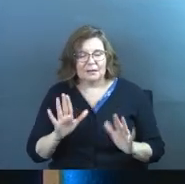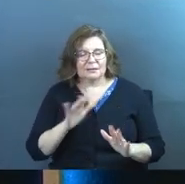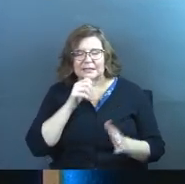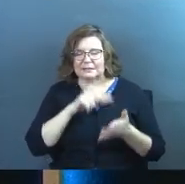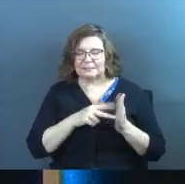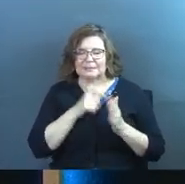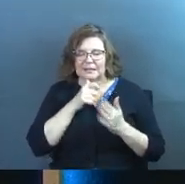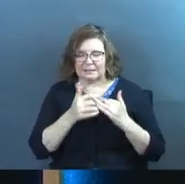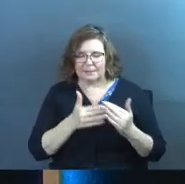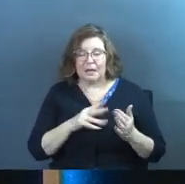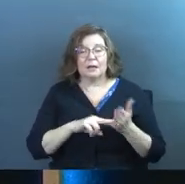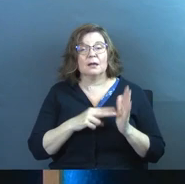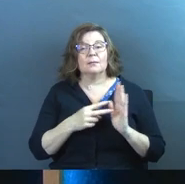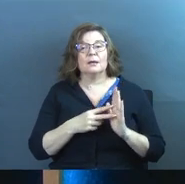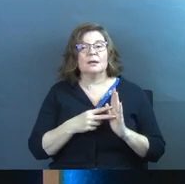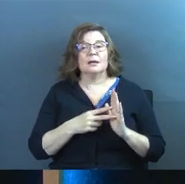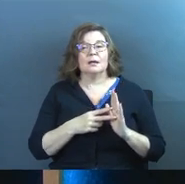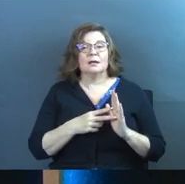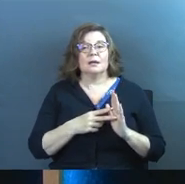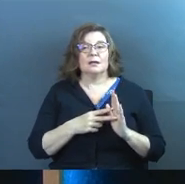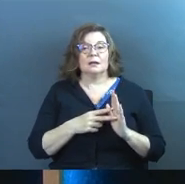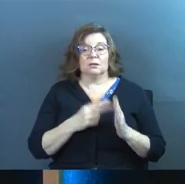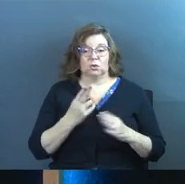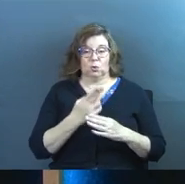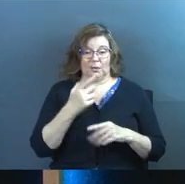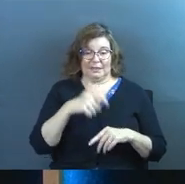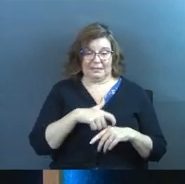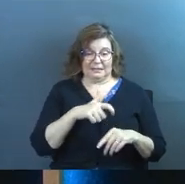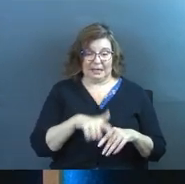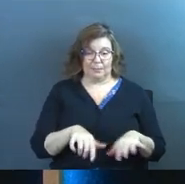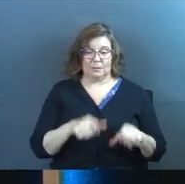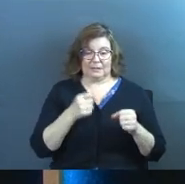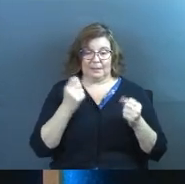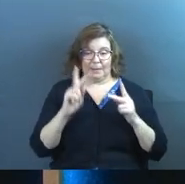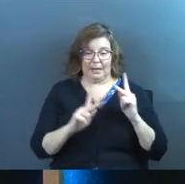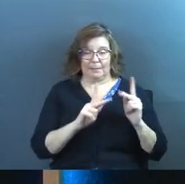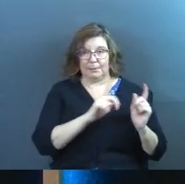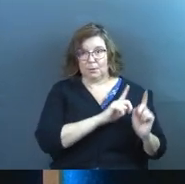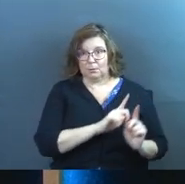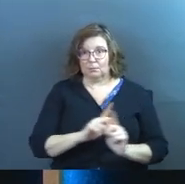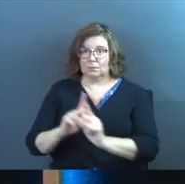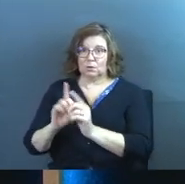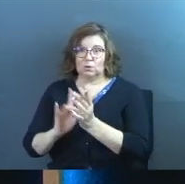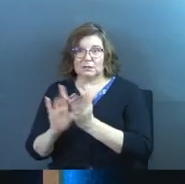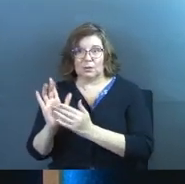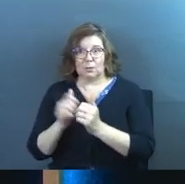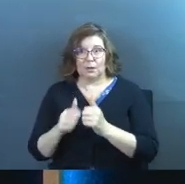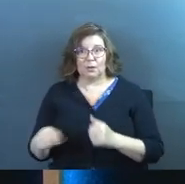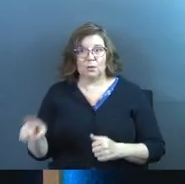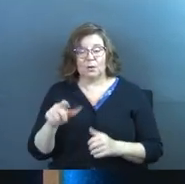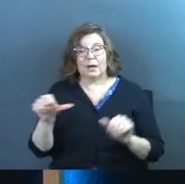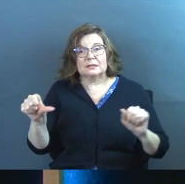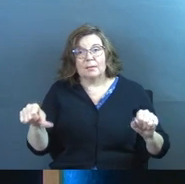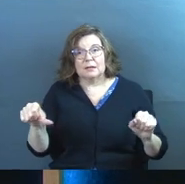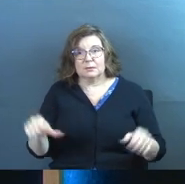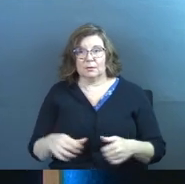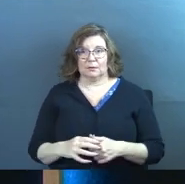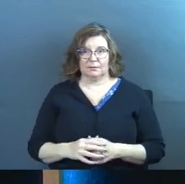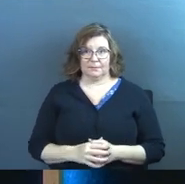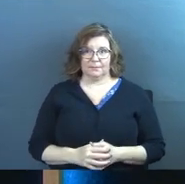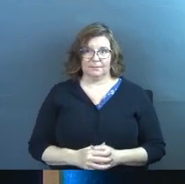doesn't mean this doesn't matter. It means leverage this time to take as many people to Jesus with you as